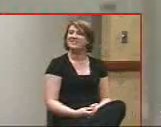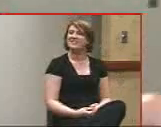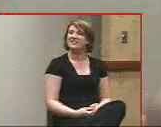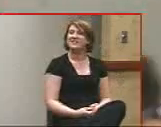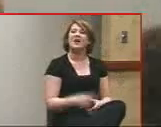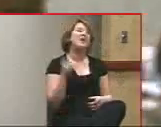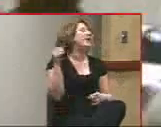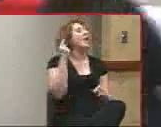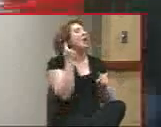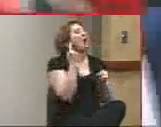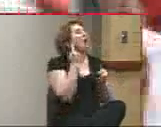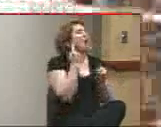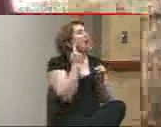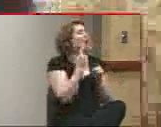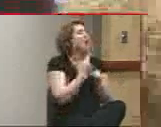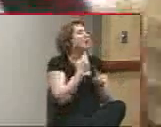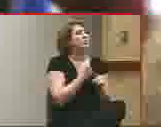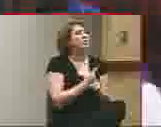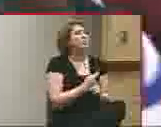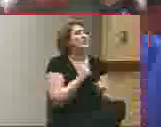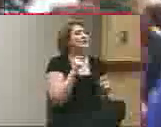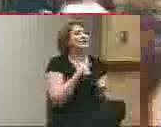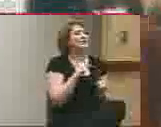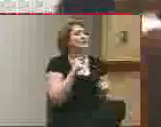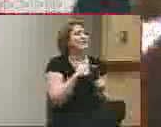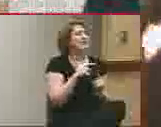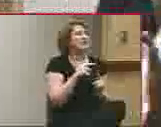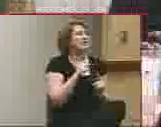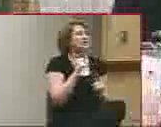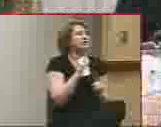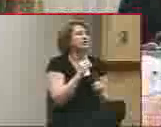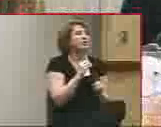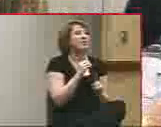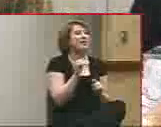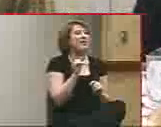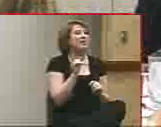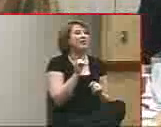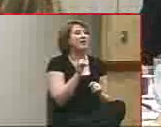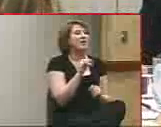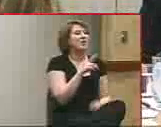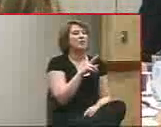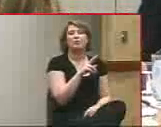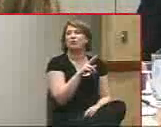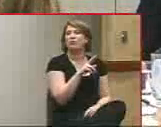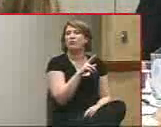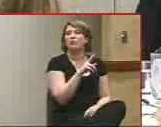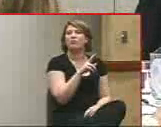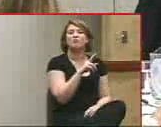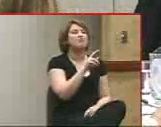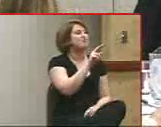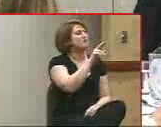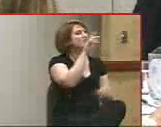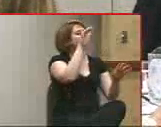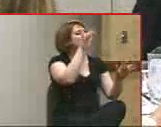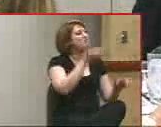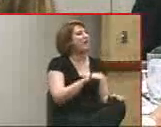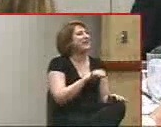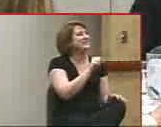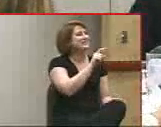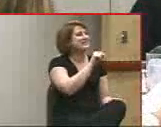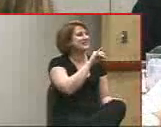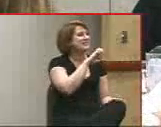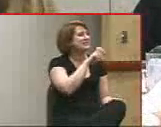Appropriate stimulating things, so like we were talking about when she's 12, but it's like a rice table and like rain sticks as opposed to stimulating for